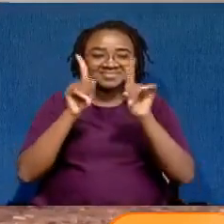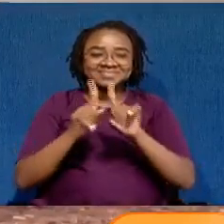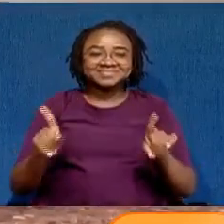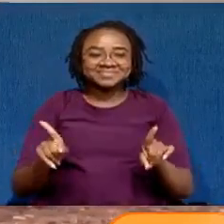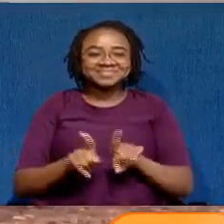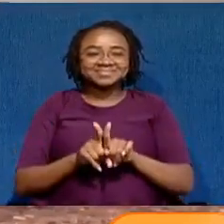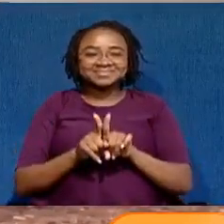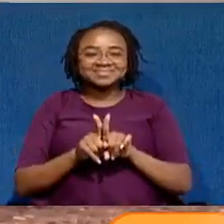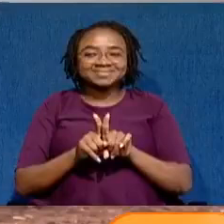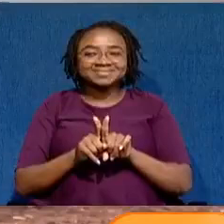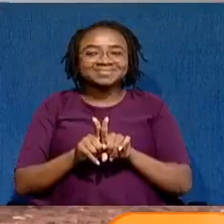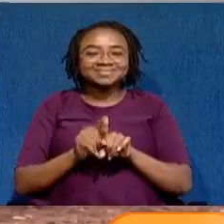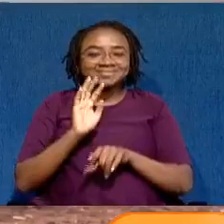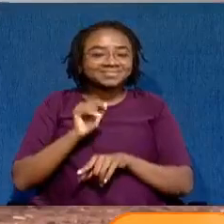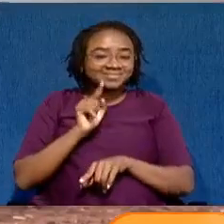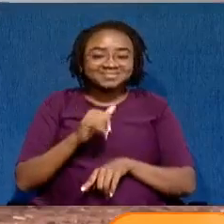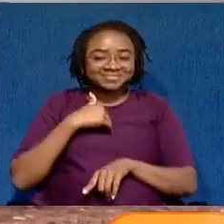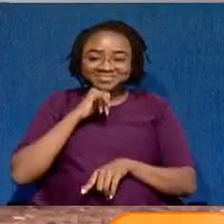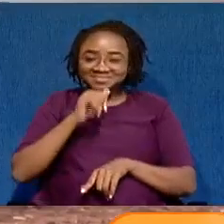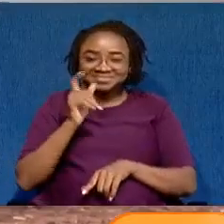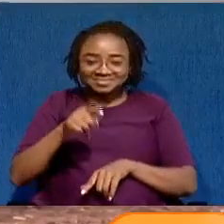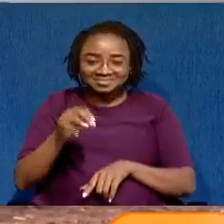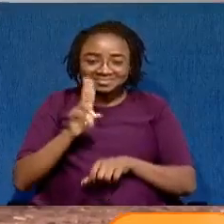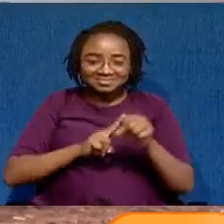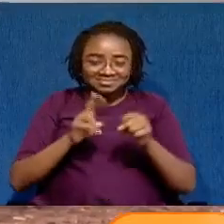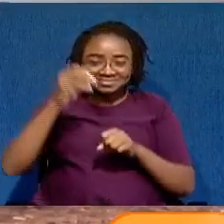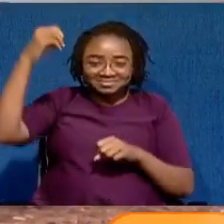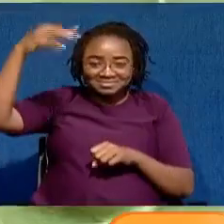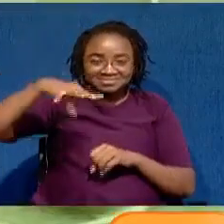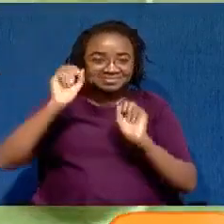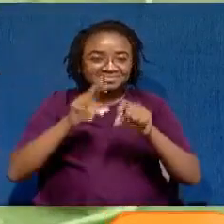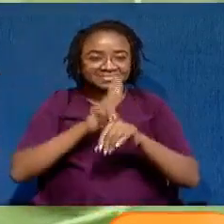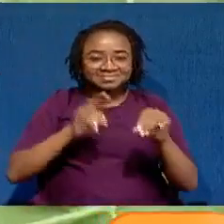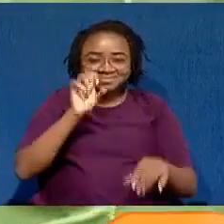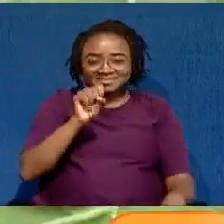automation, I don't need to use electricity. I can as well use solar.